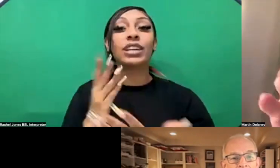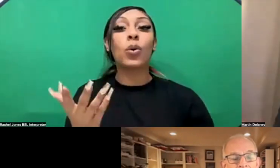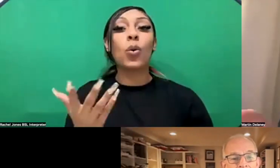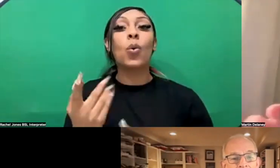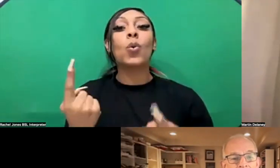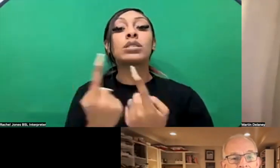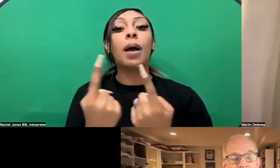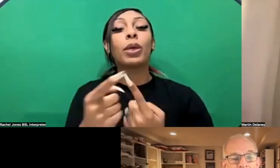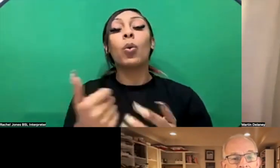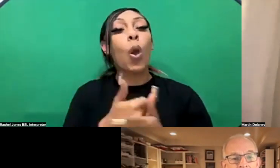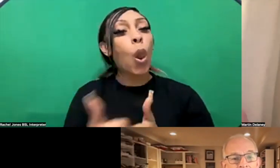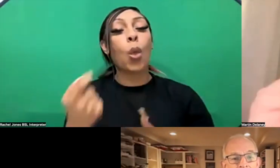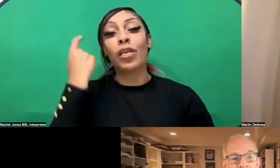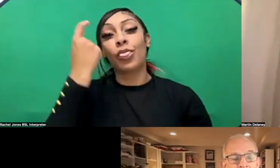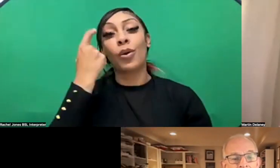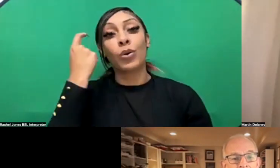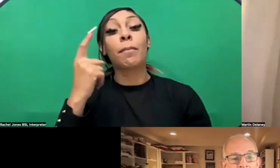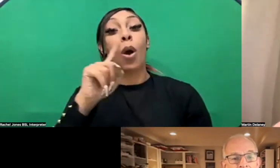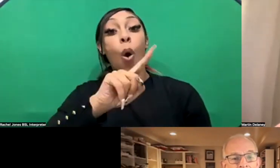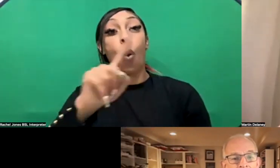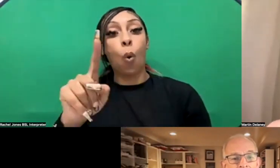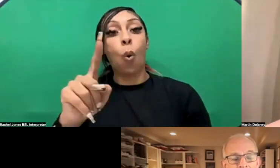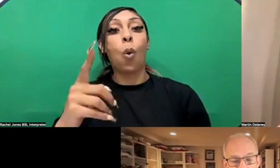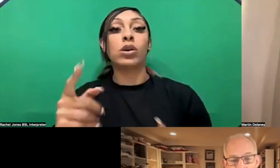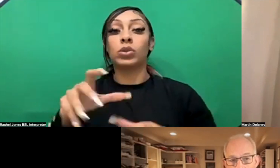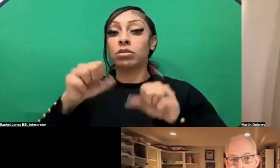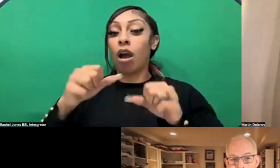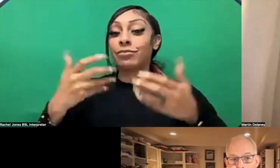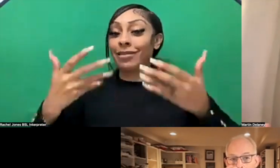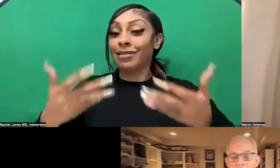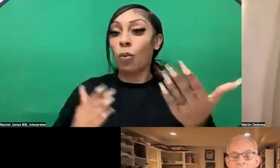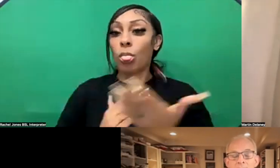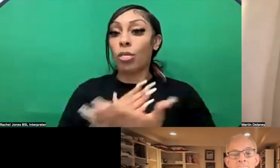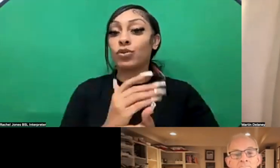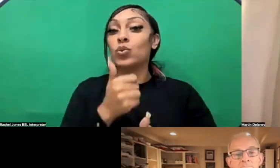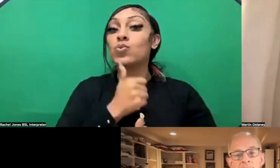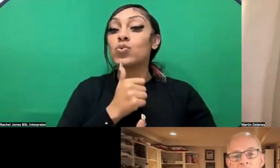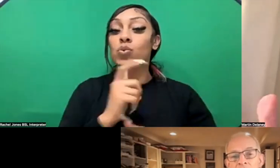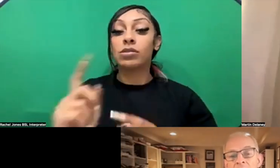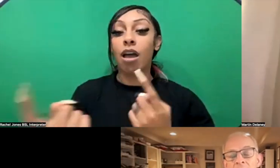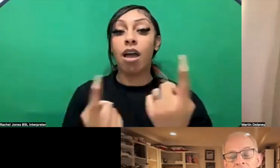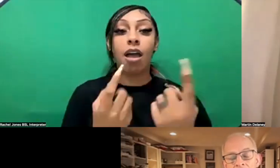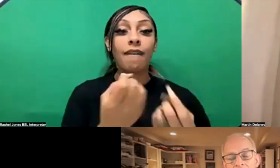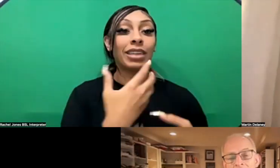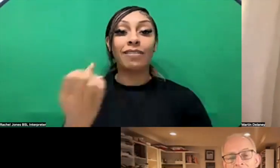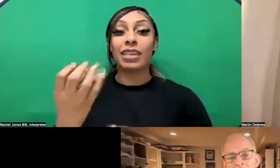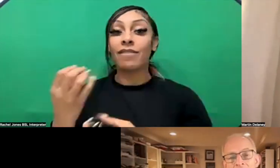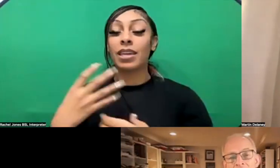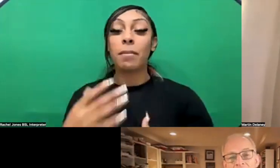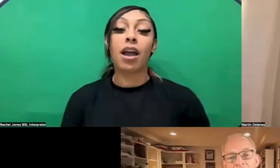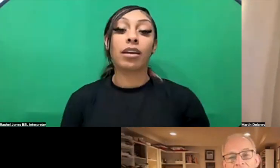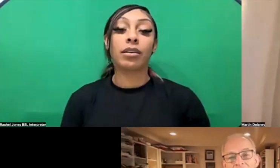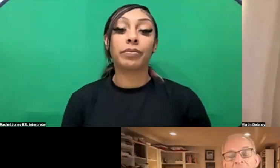you were thinking about, or is it something that's kind of come to you through users, through people asking you about